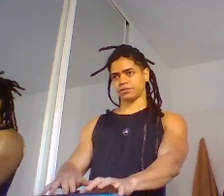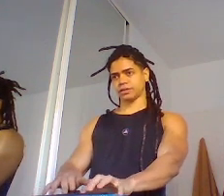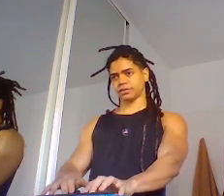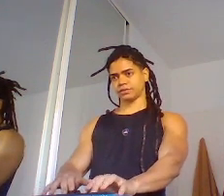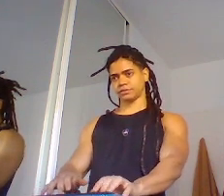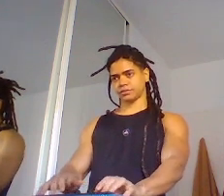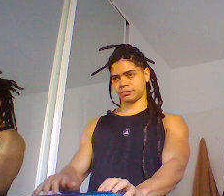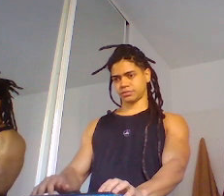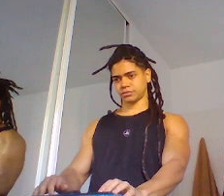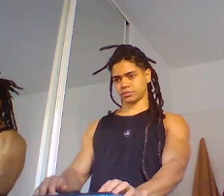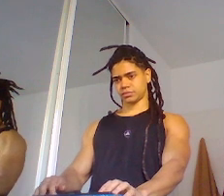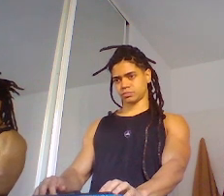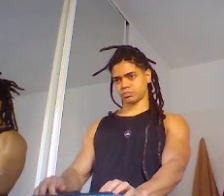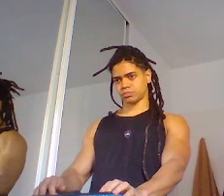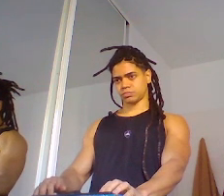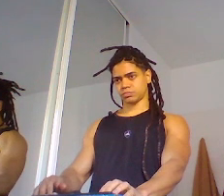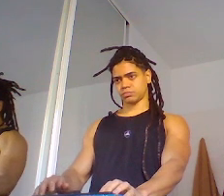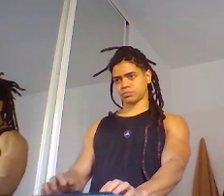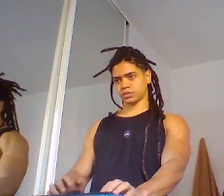activities.